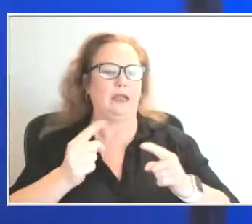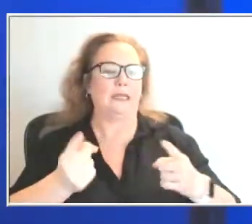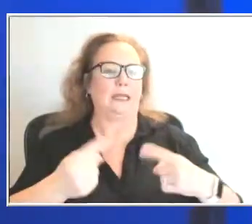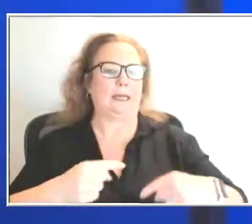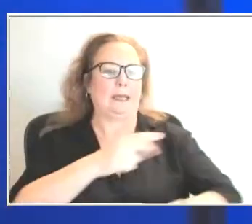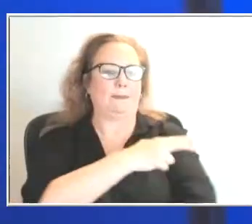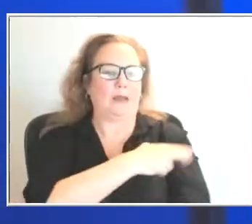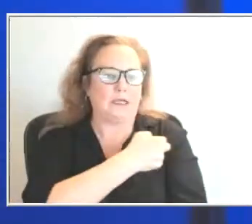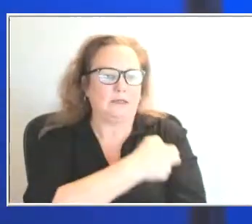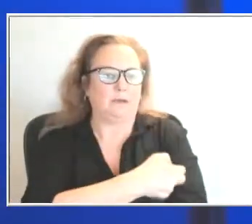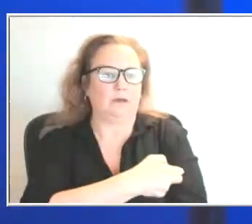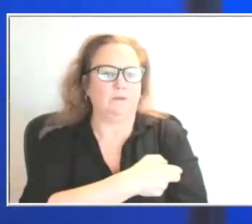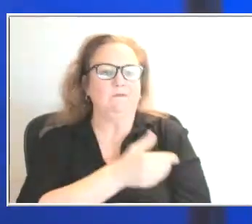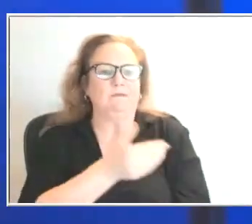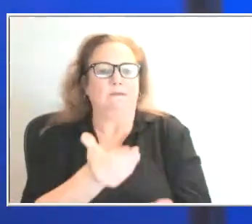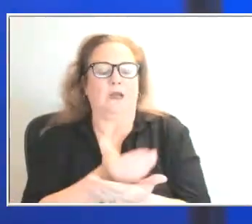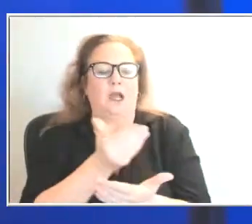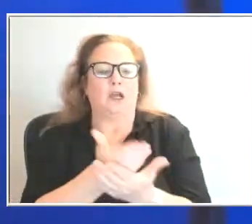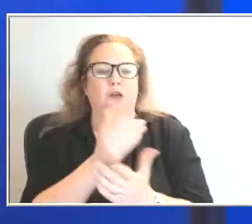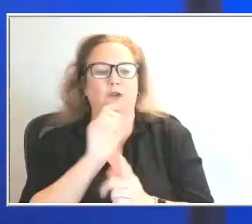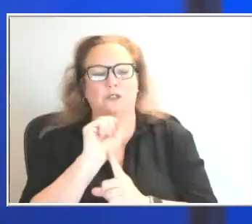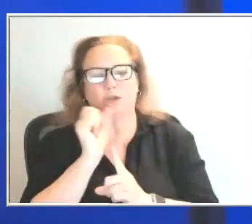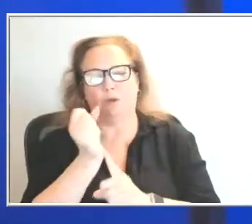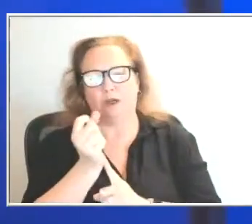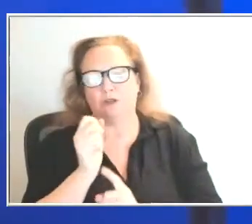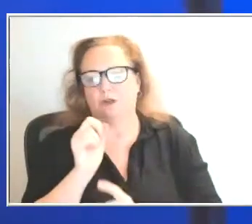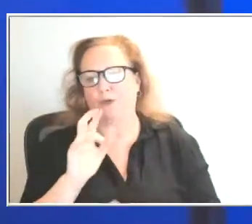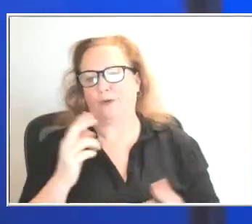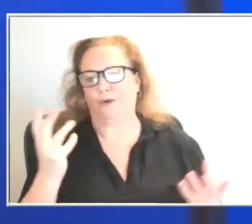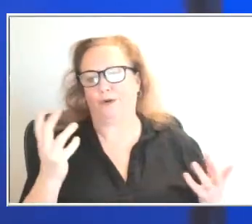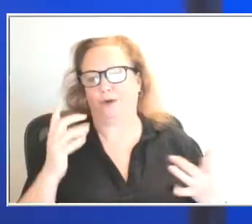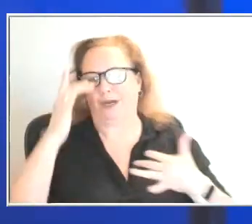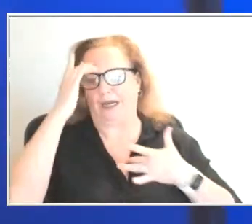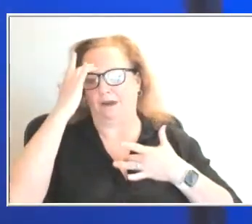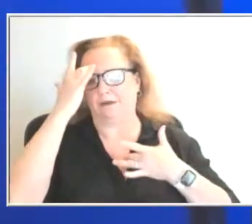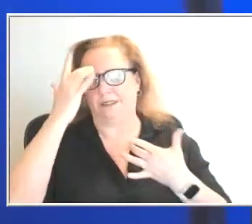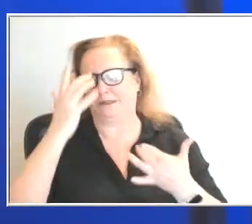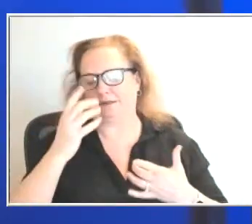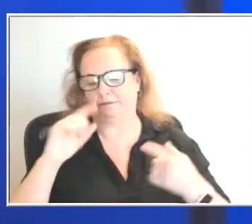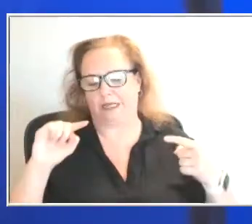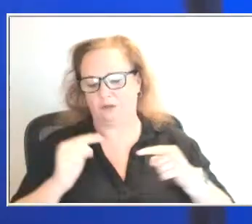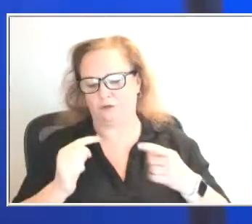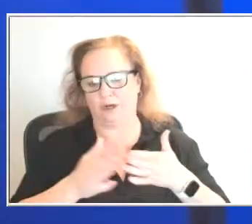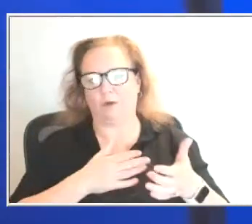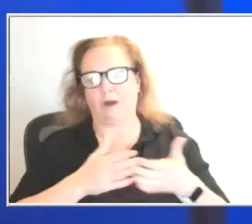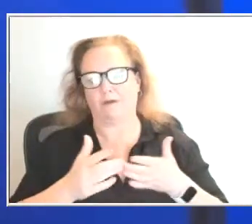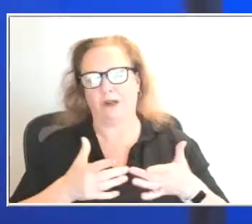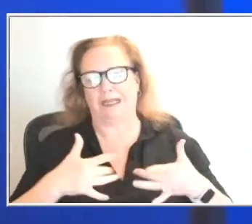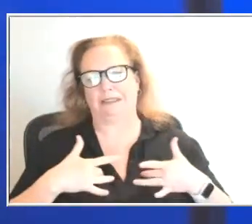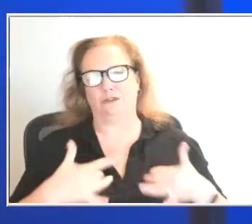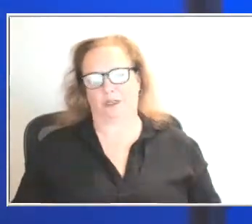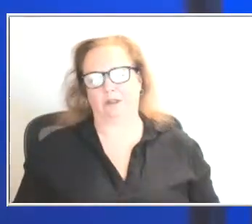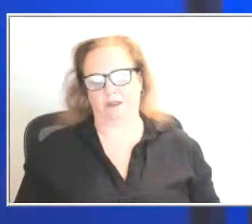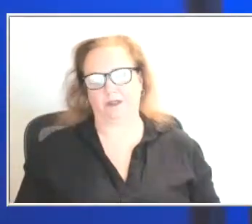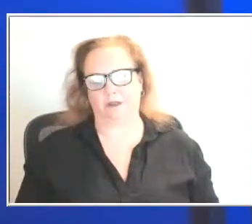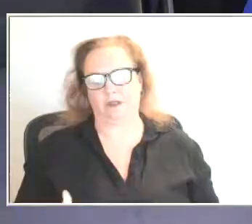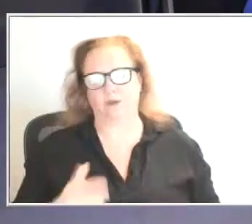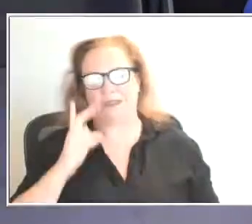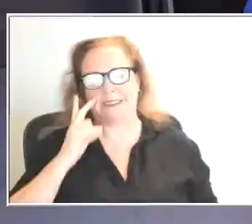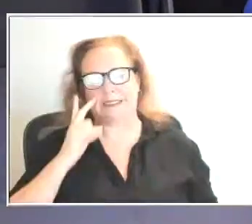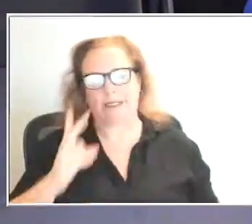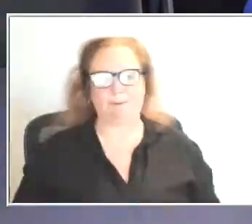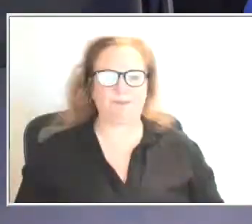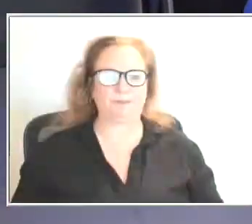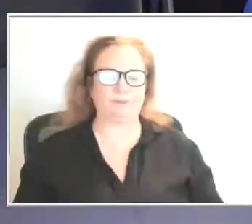with a new situation or some illness, injury, whatever. So that's generally the ones that we end up seeing. So how do